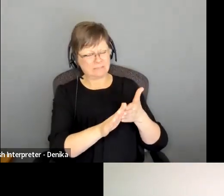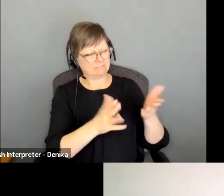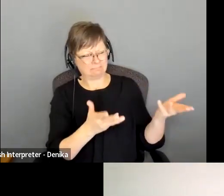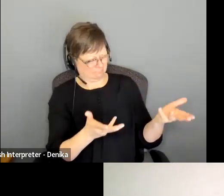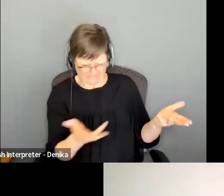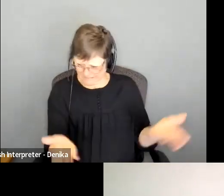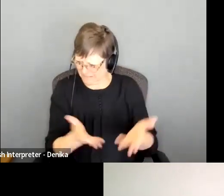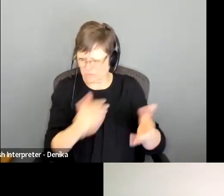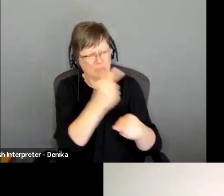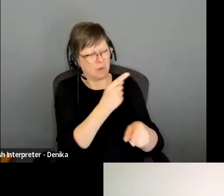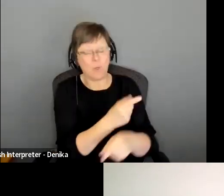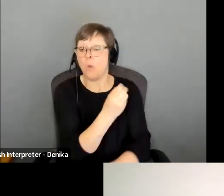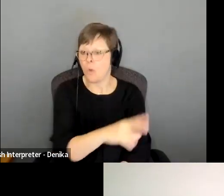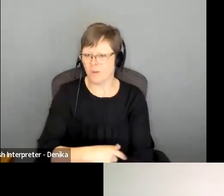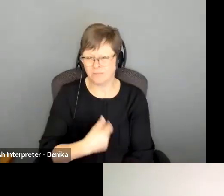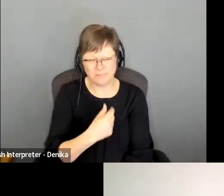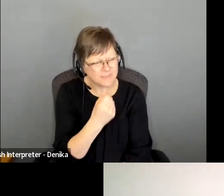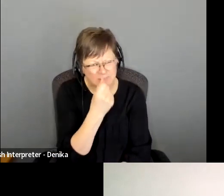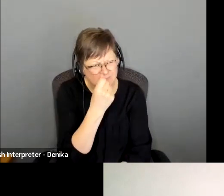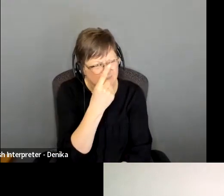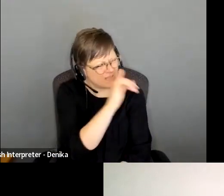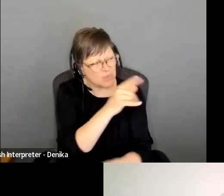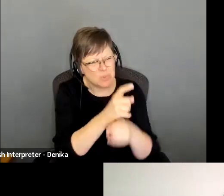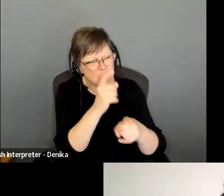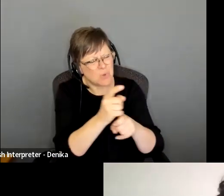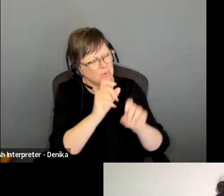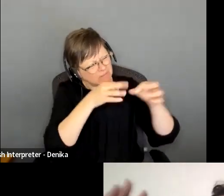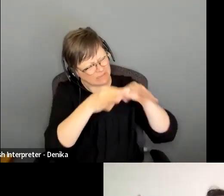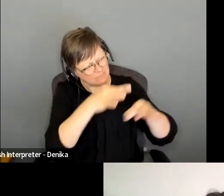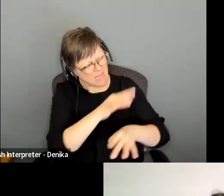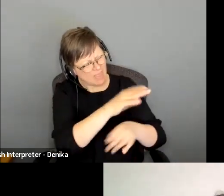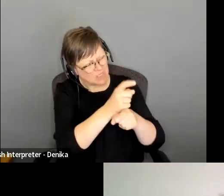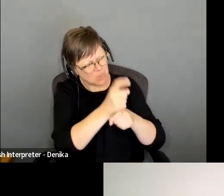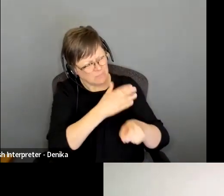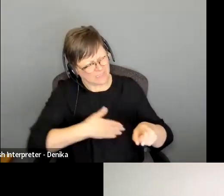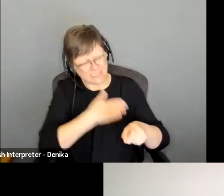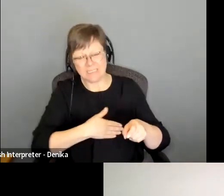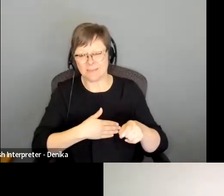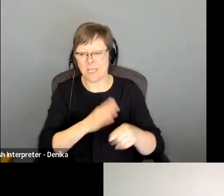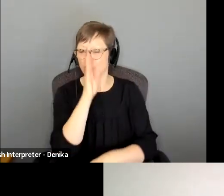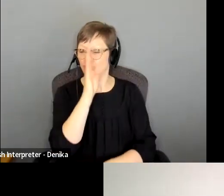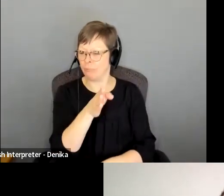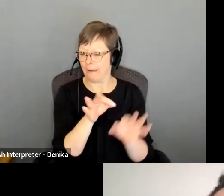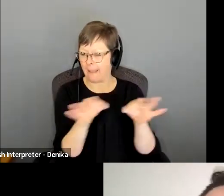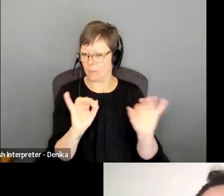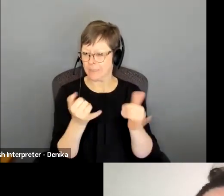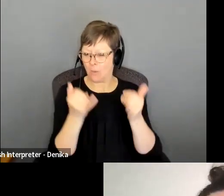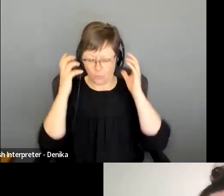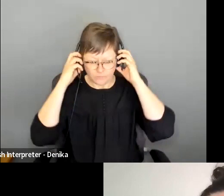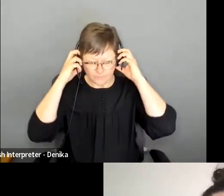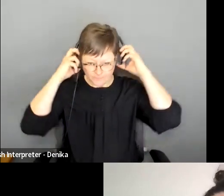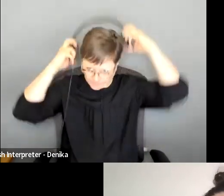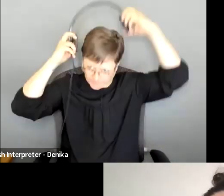Or you can say, I don't get it. Can you explain why what you said is funny? Just some examples of direct language. You can also